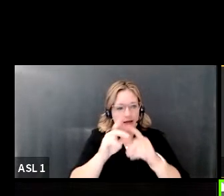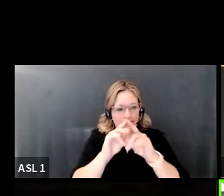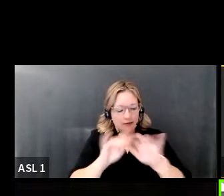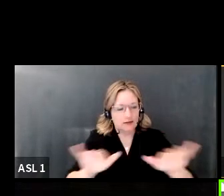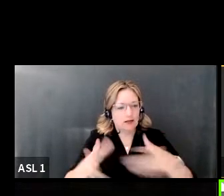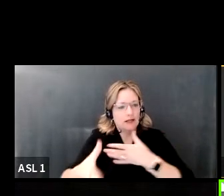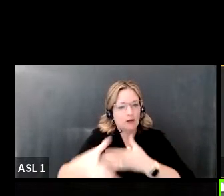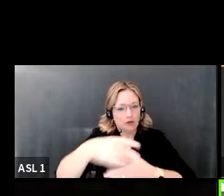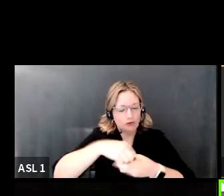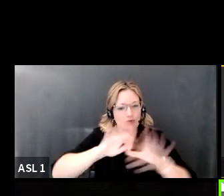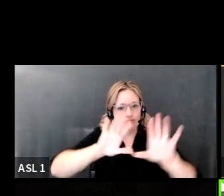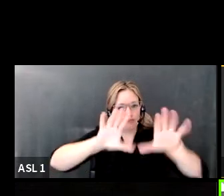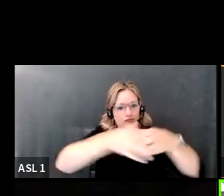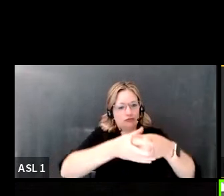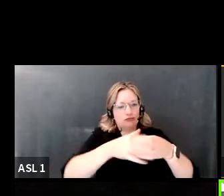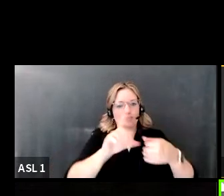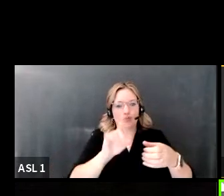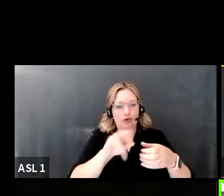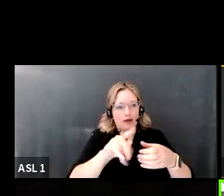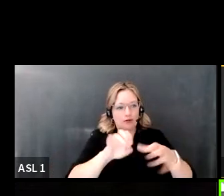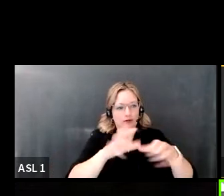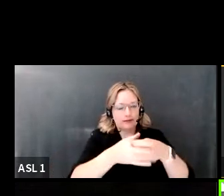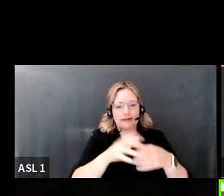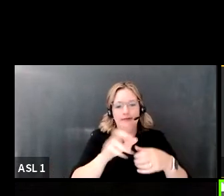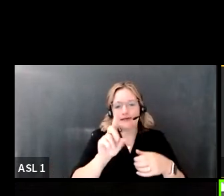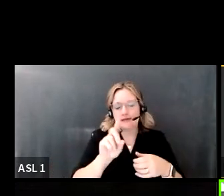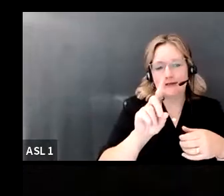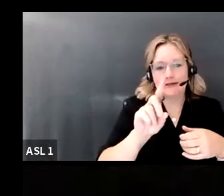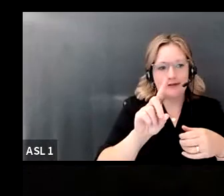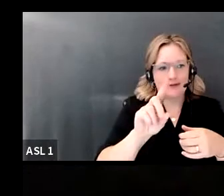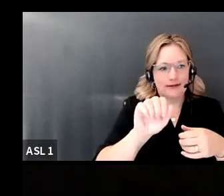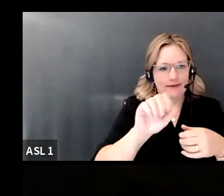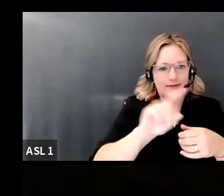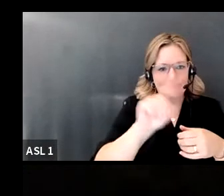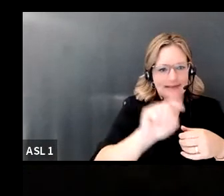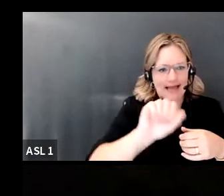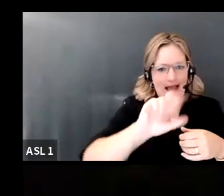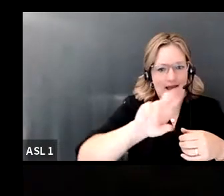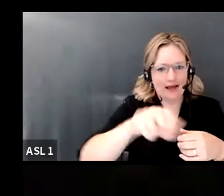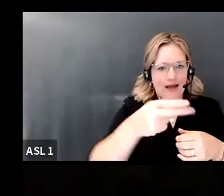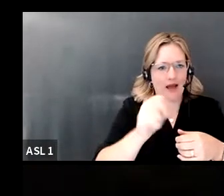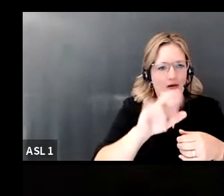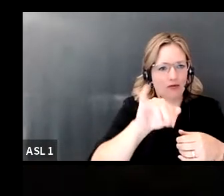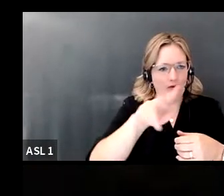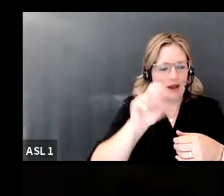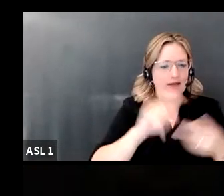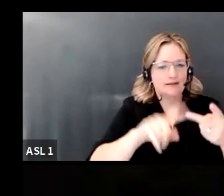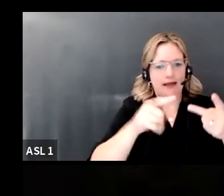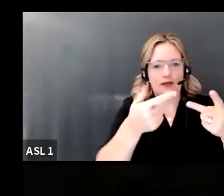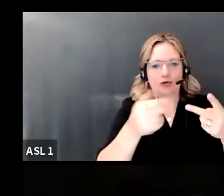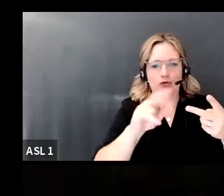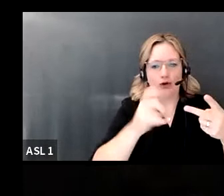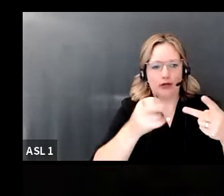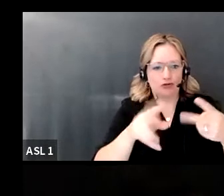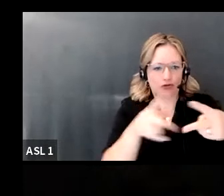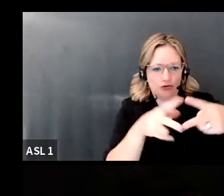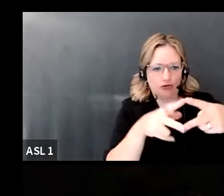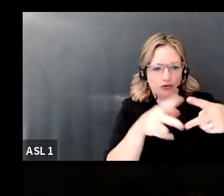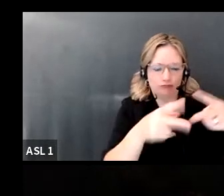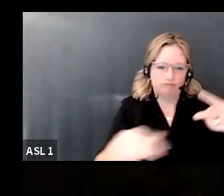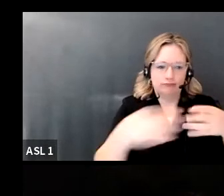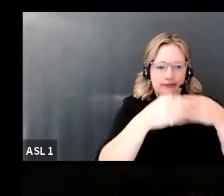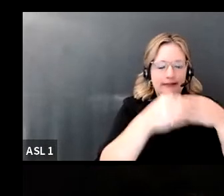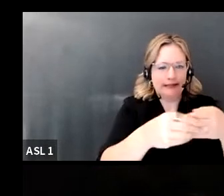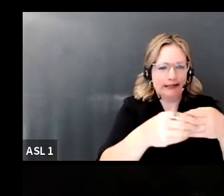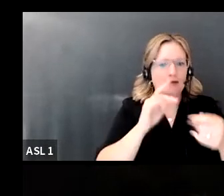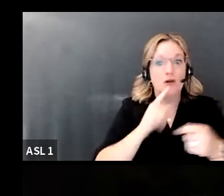directorate which is currently led by dave zacharias the substantive of acting deputy chief isabel granger we've substantially increased